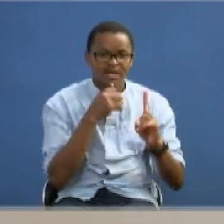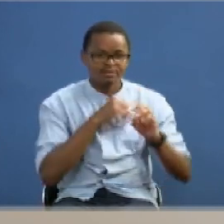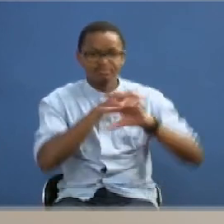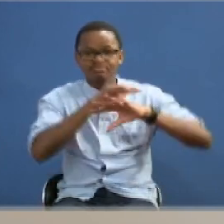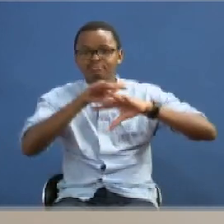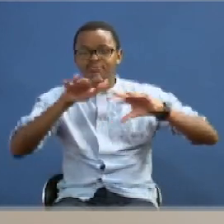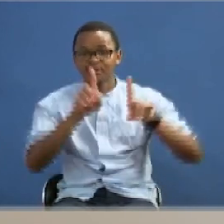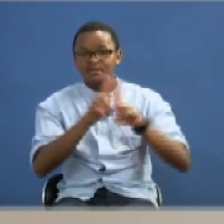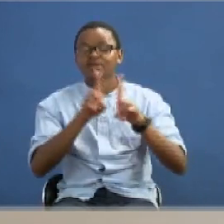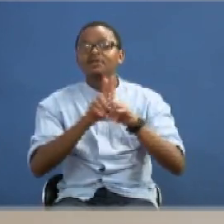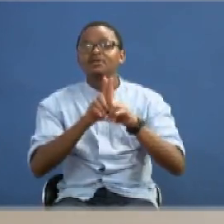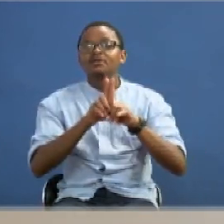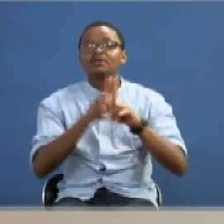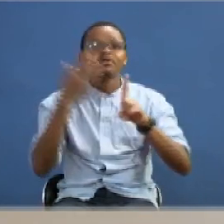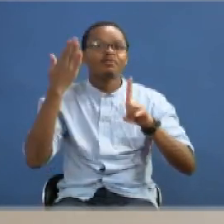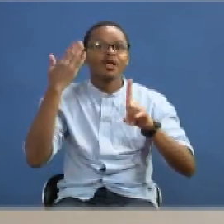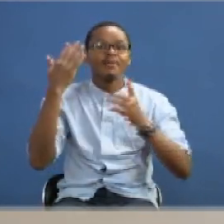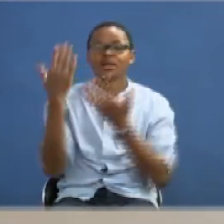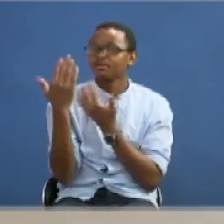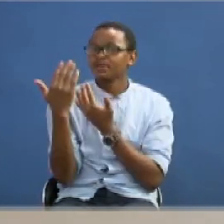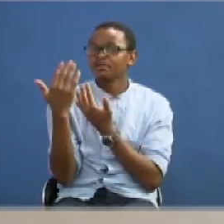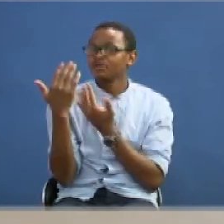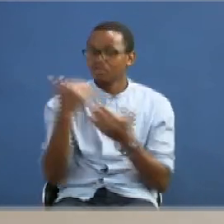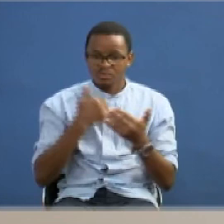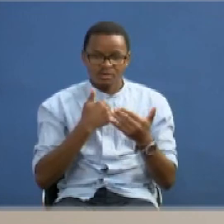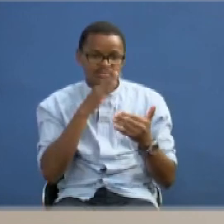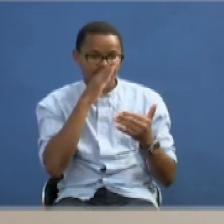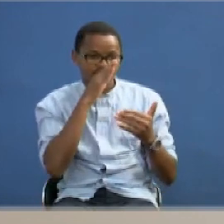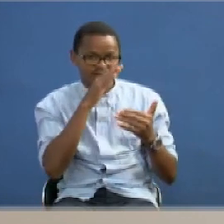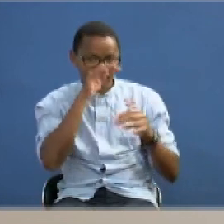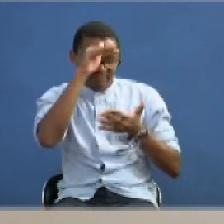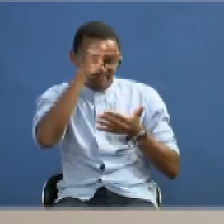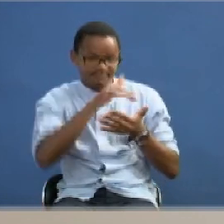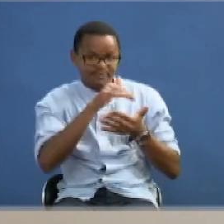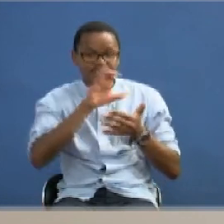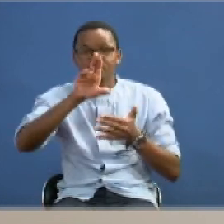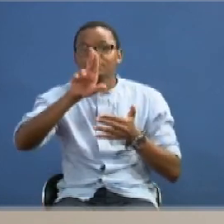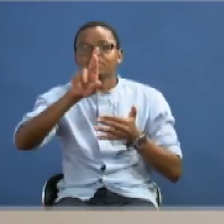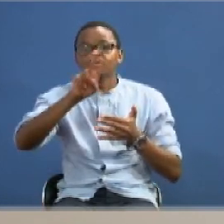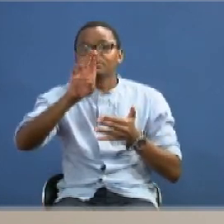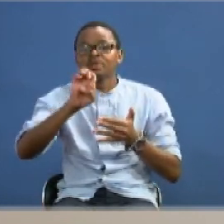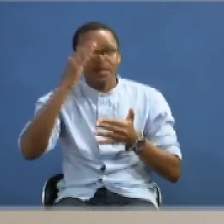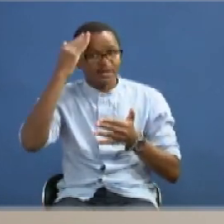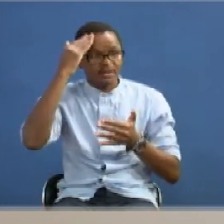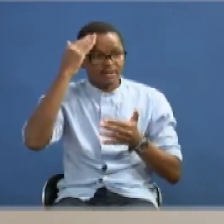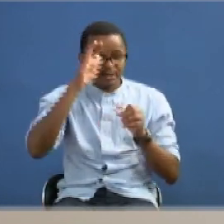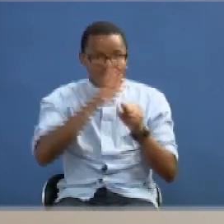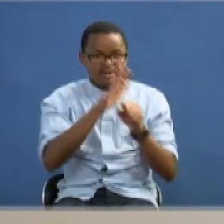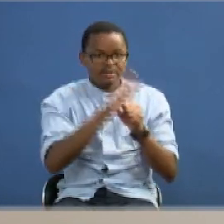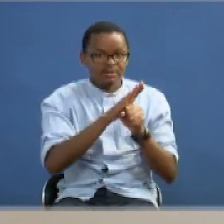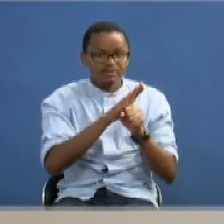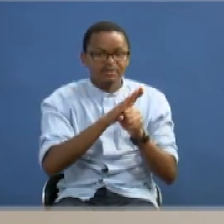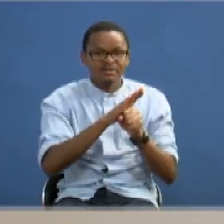been as much as had been anticipated. We have been able to flatten the curve. I know a lot of us